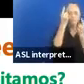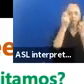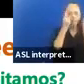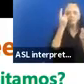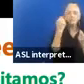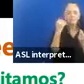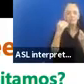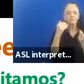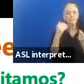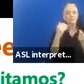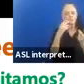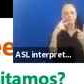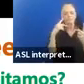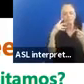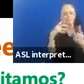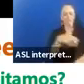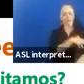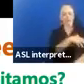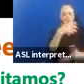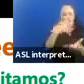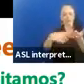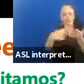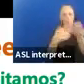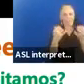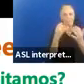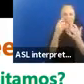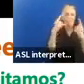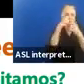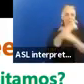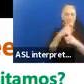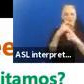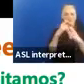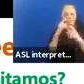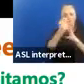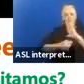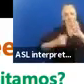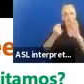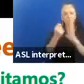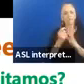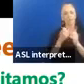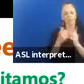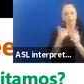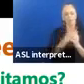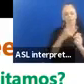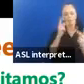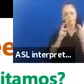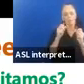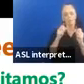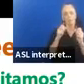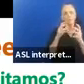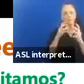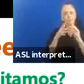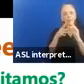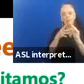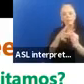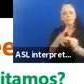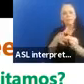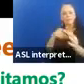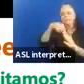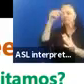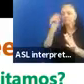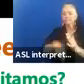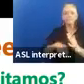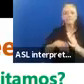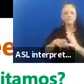conversation looking at this complex moment that we're in right now and how we as people can continue leading in deep interventions and building real